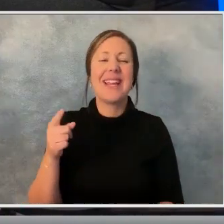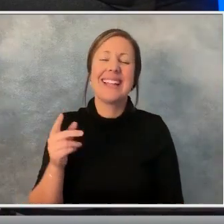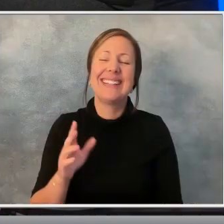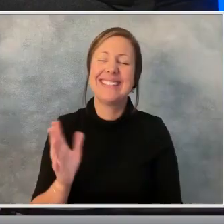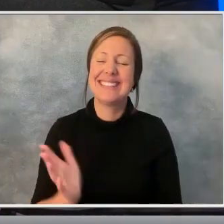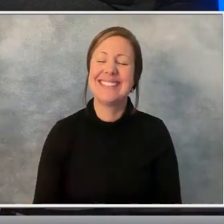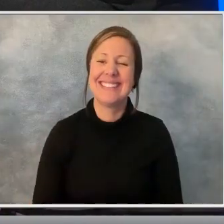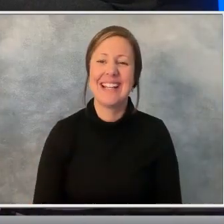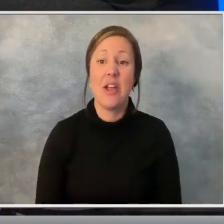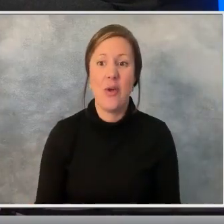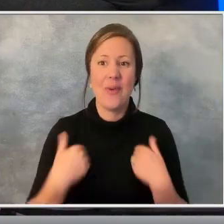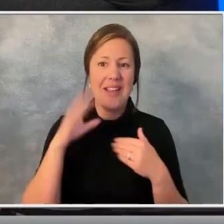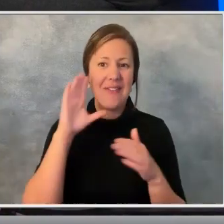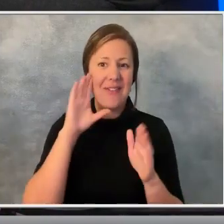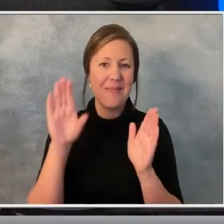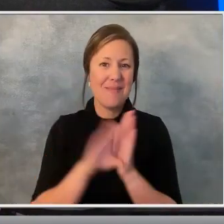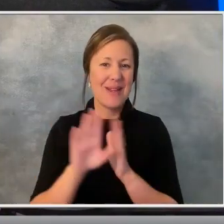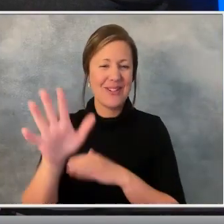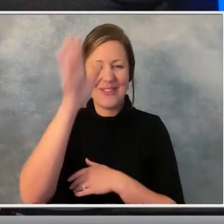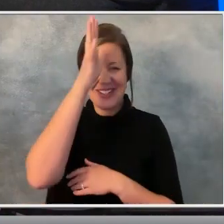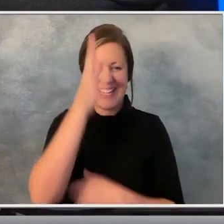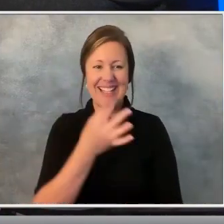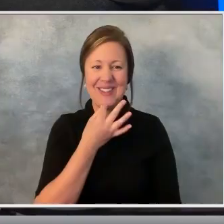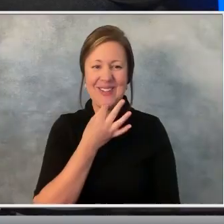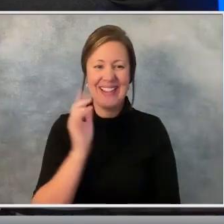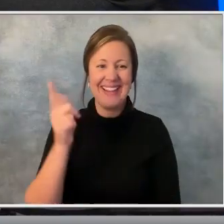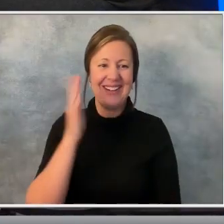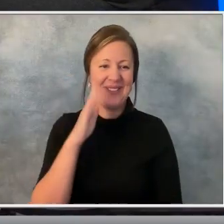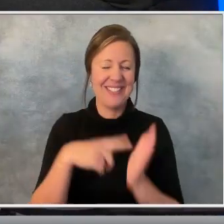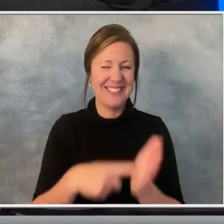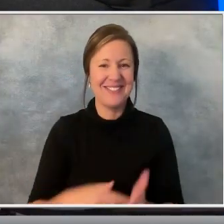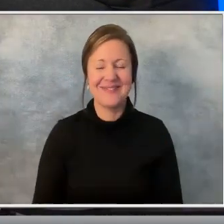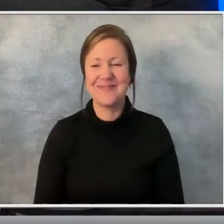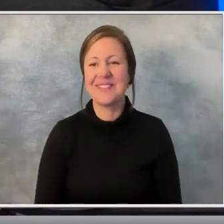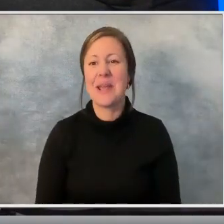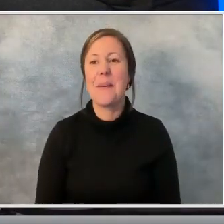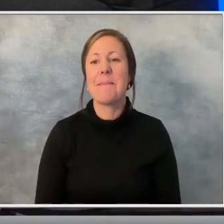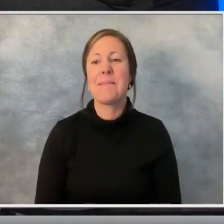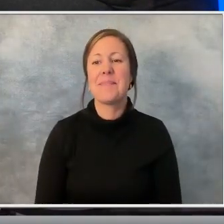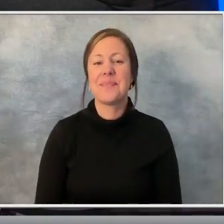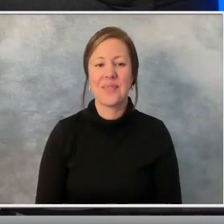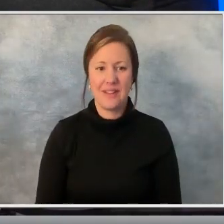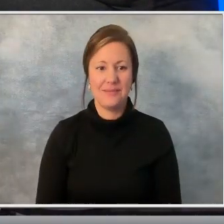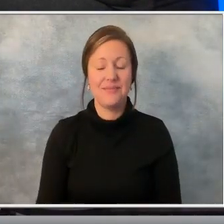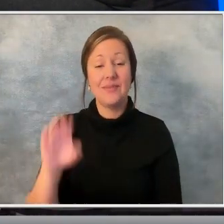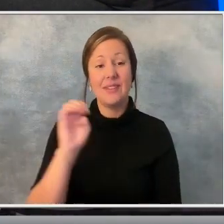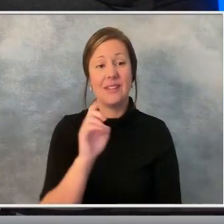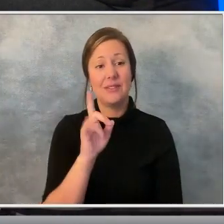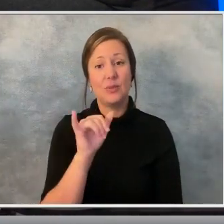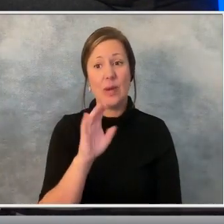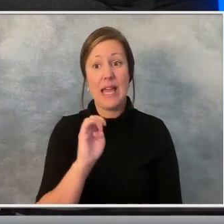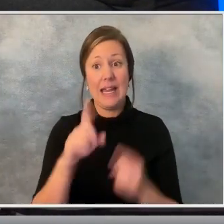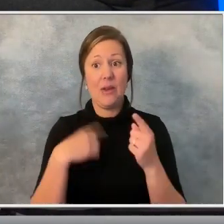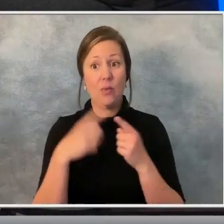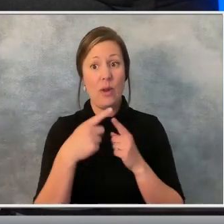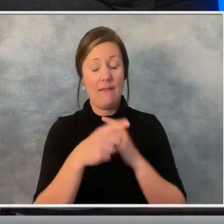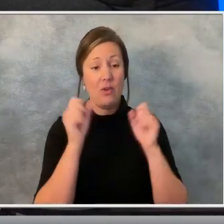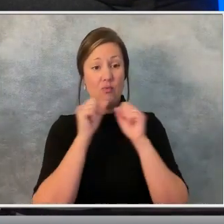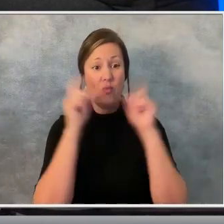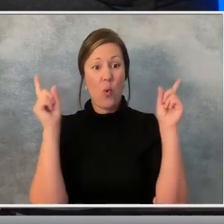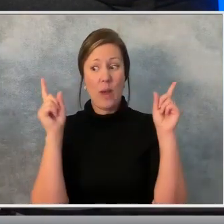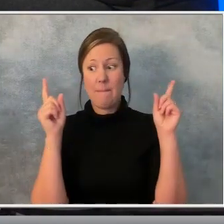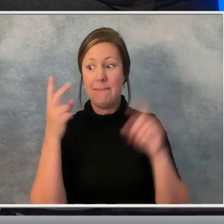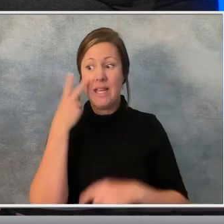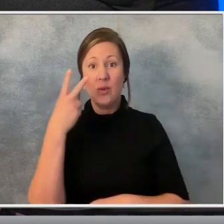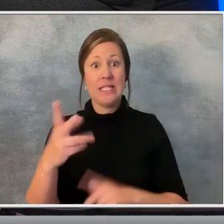your dad coming up later, but sit tight. We've got a lot to get through. Eddie, how did you feel when you woke up and you see a team of